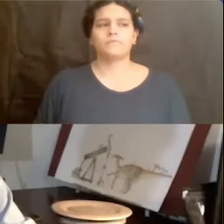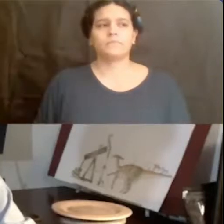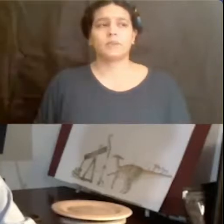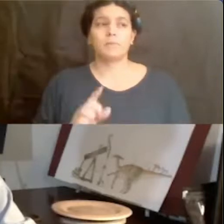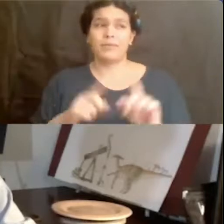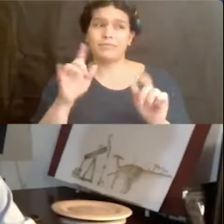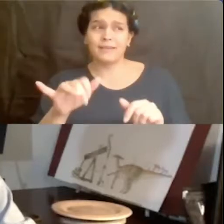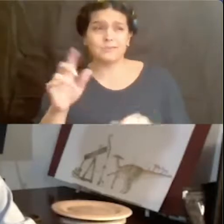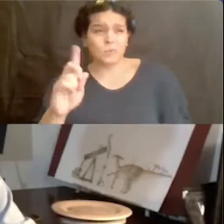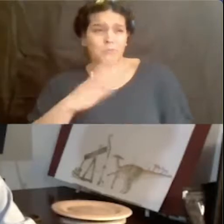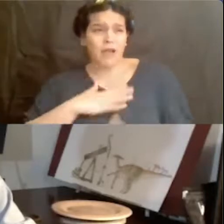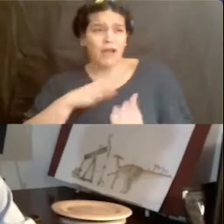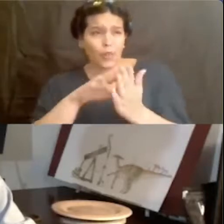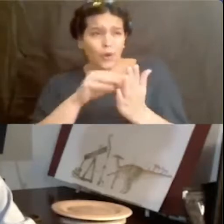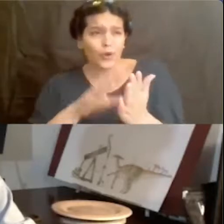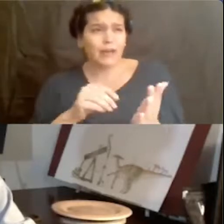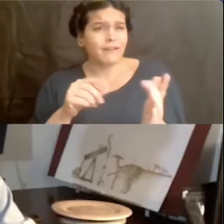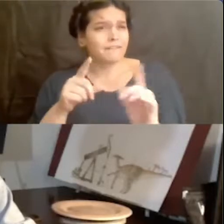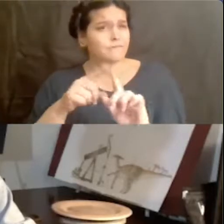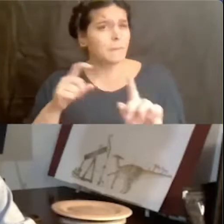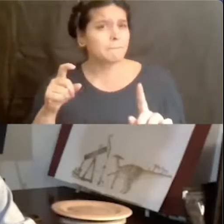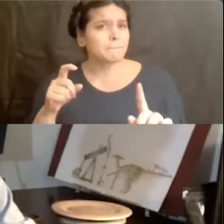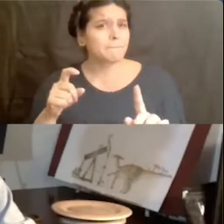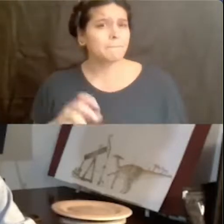learned and